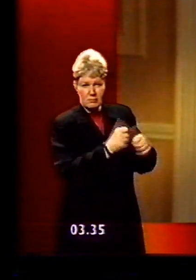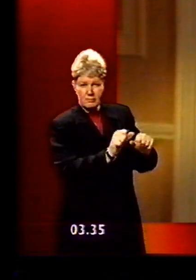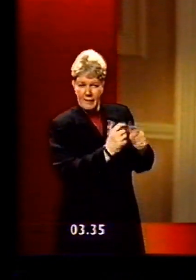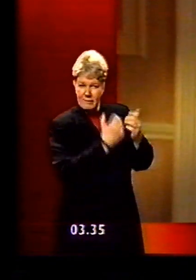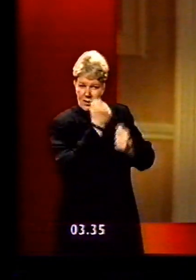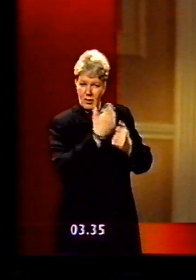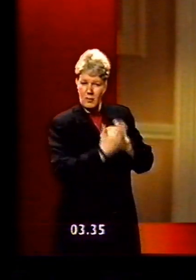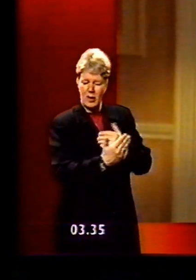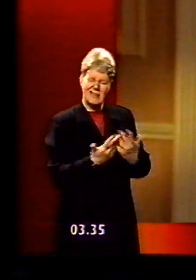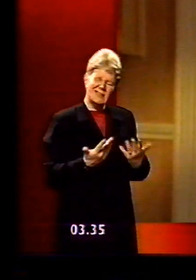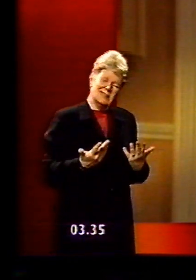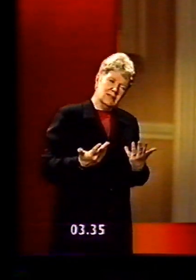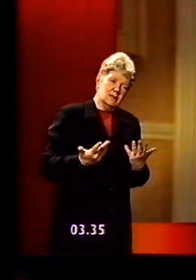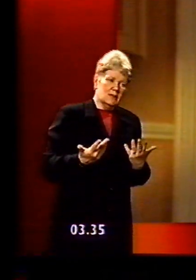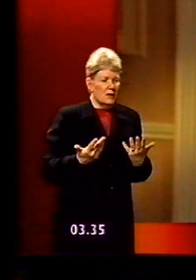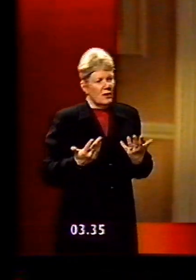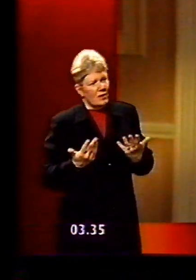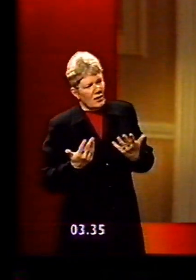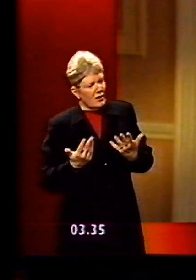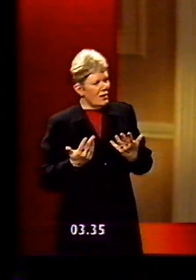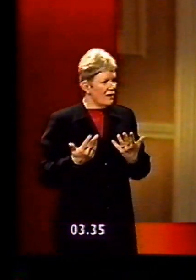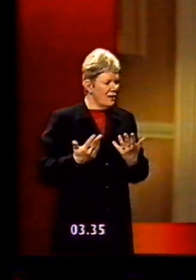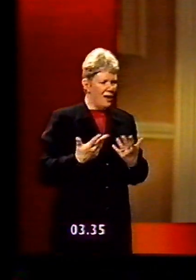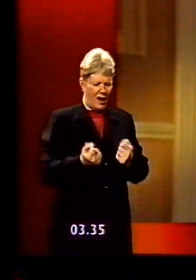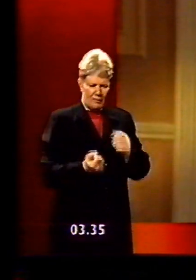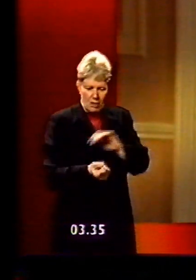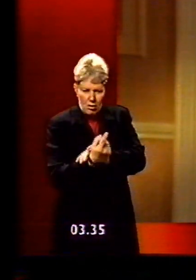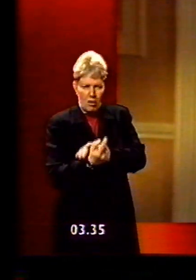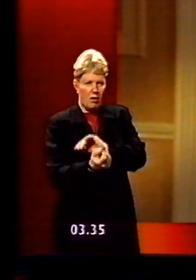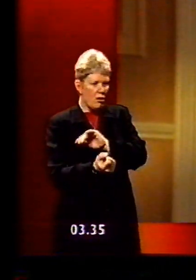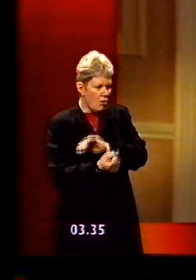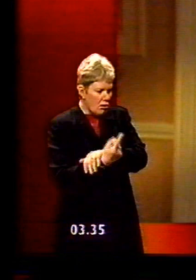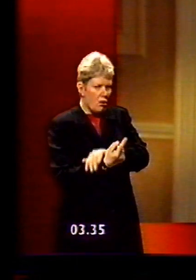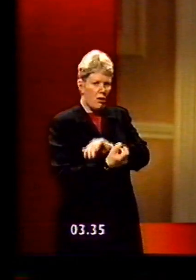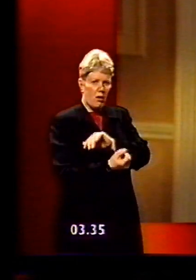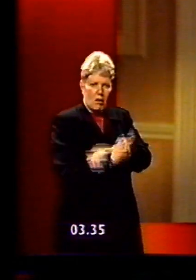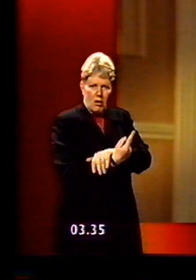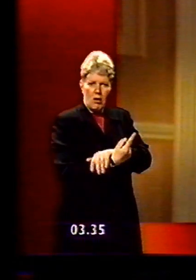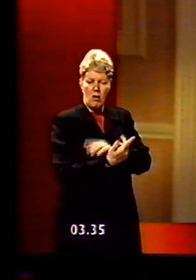You know, there continue to be revelations